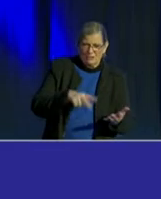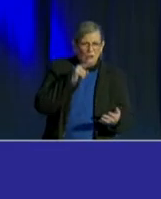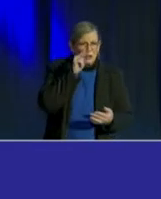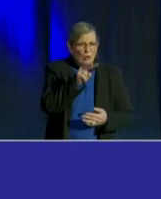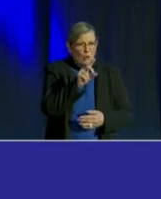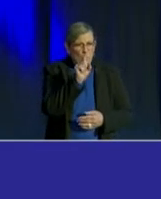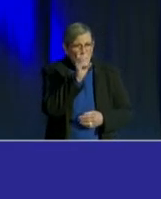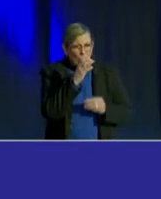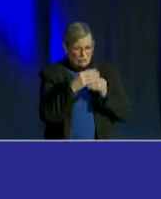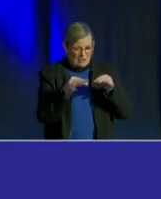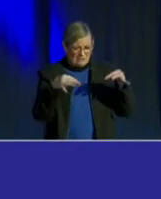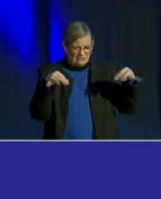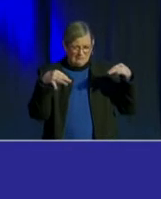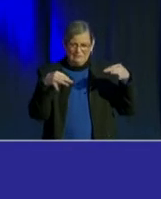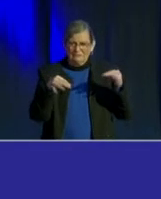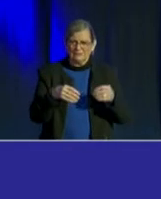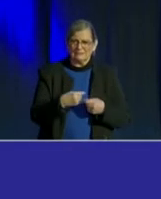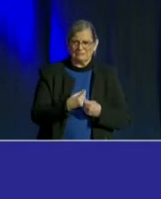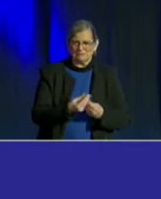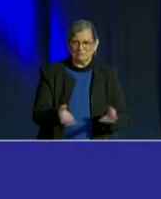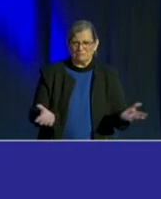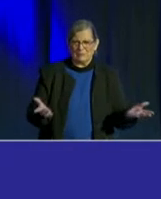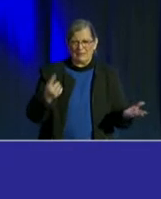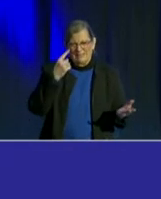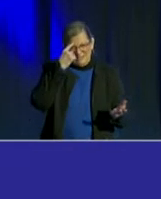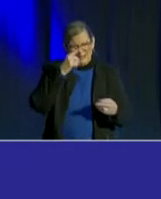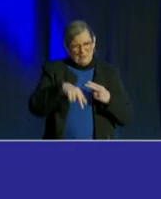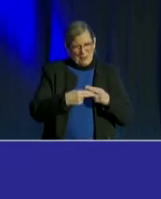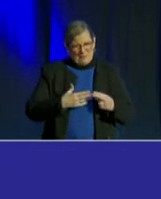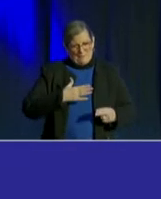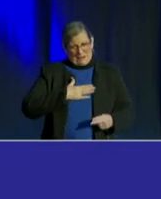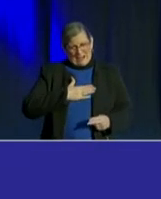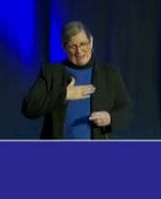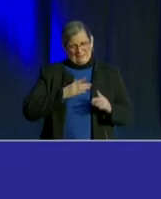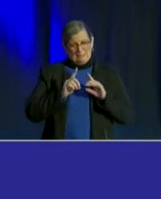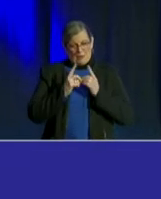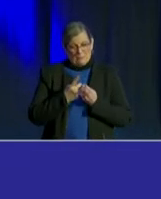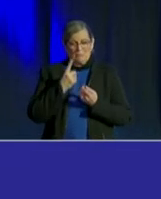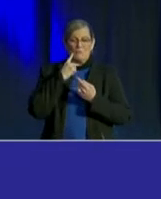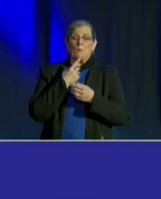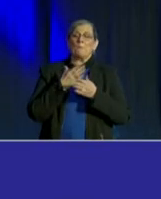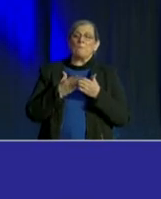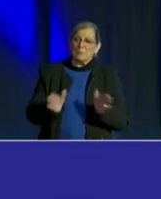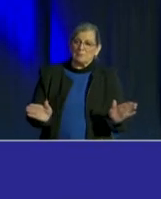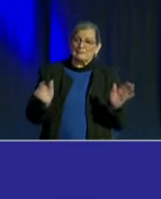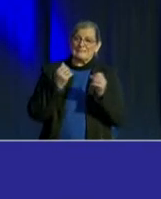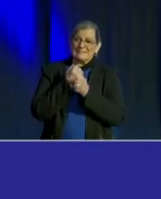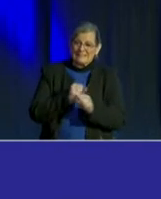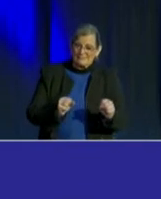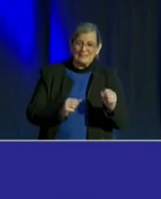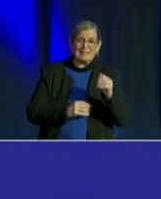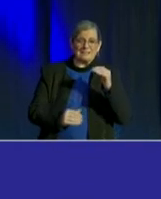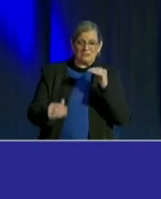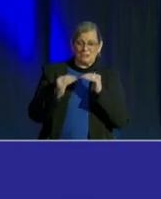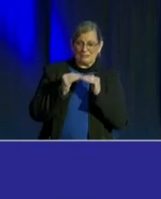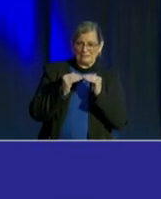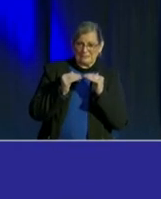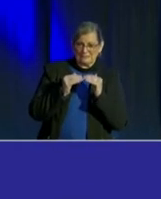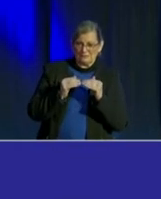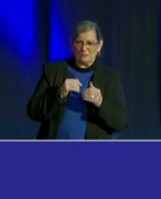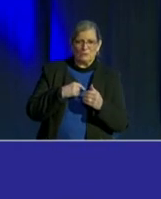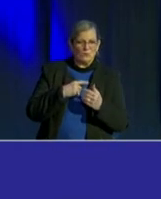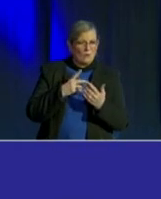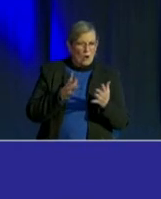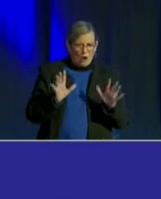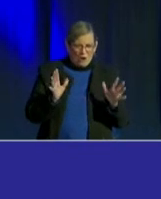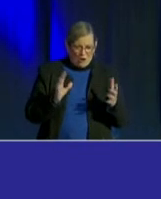investment for today, I ask that you remember that your public safety entities are the ones that are there for you